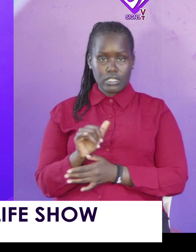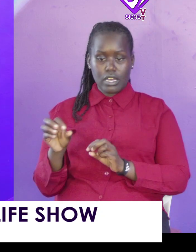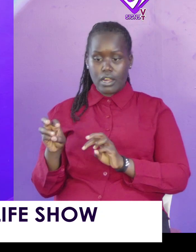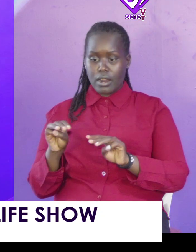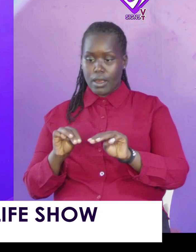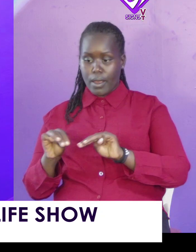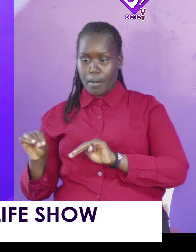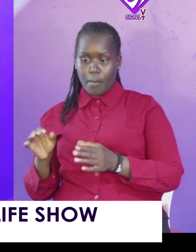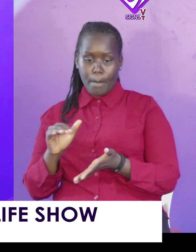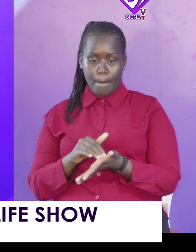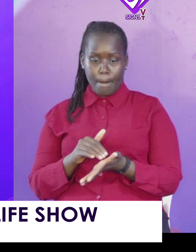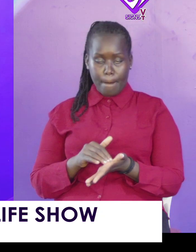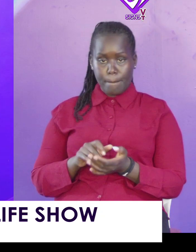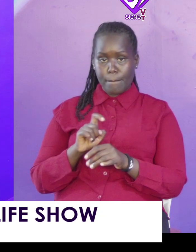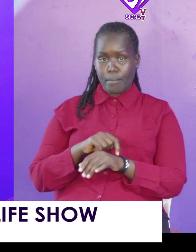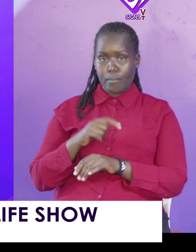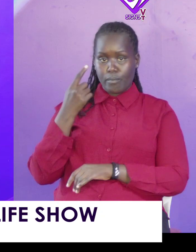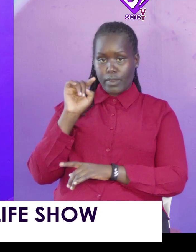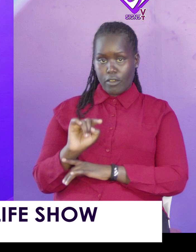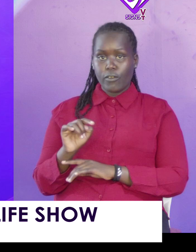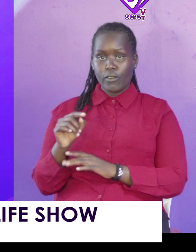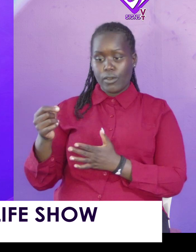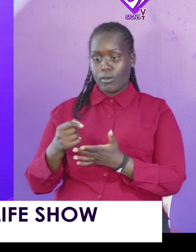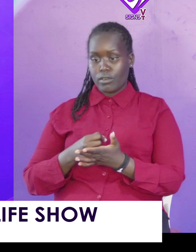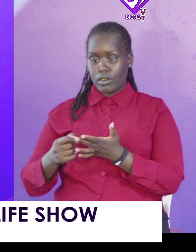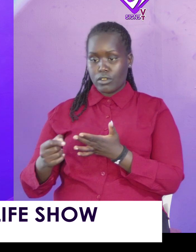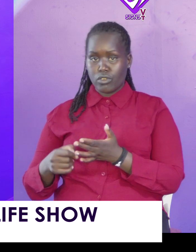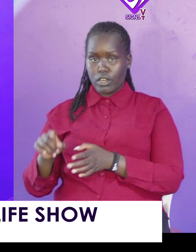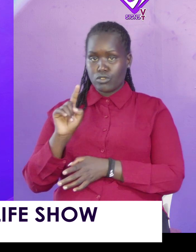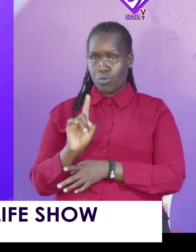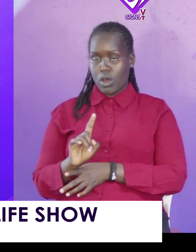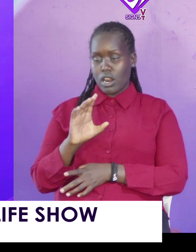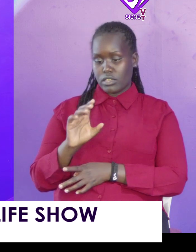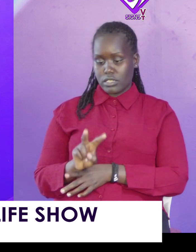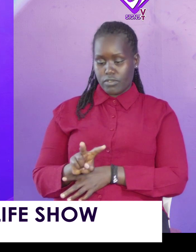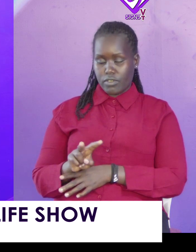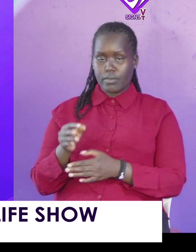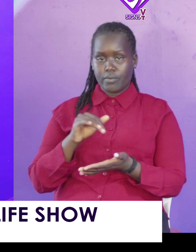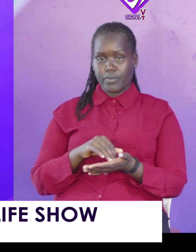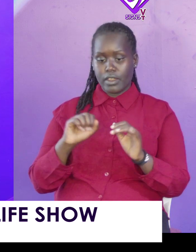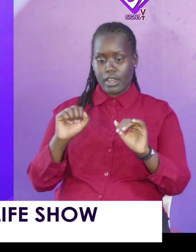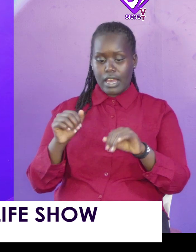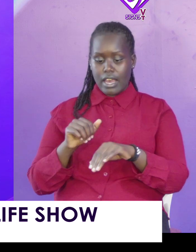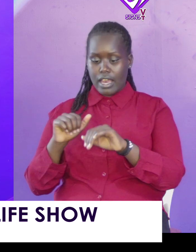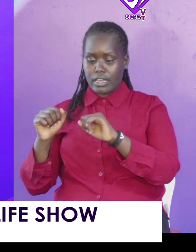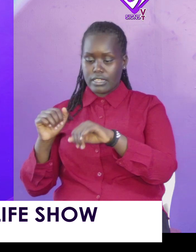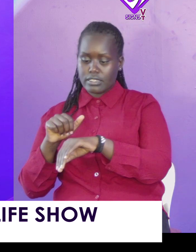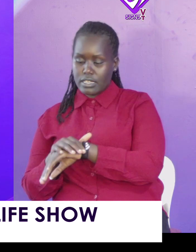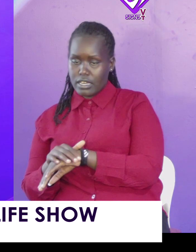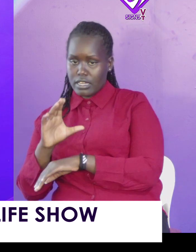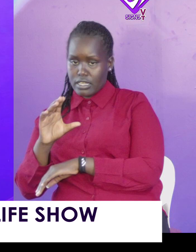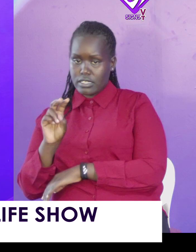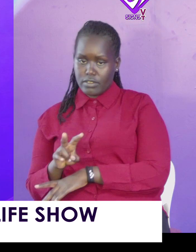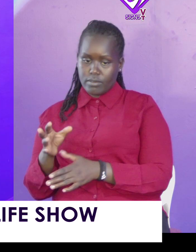again. It's time for you to write one CV again and send your CV out there